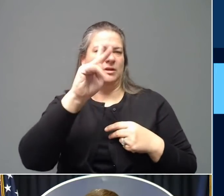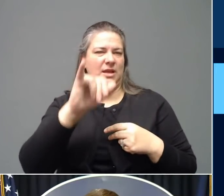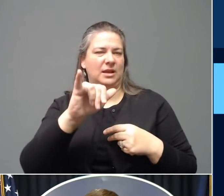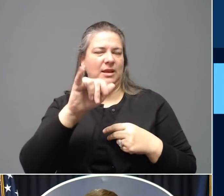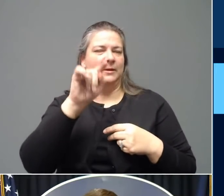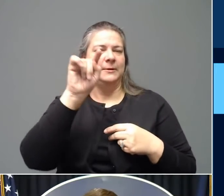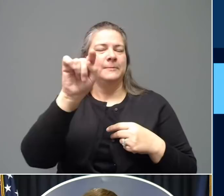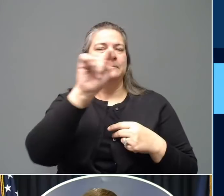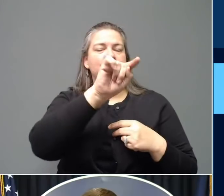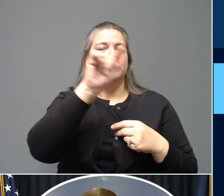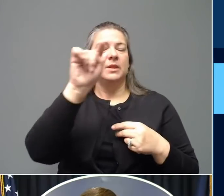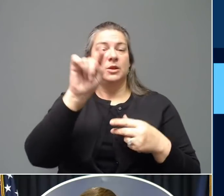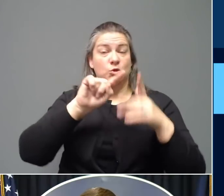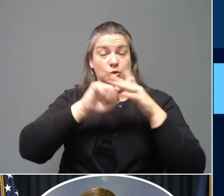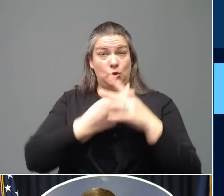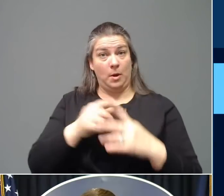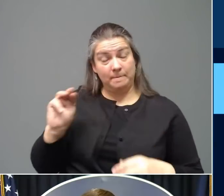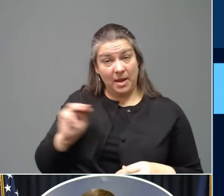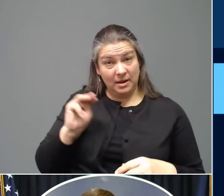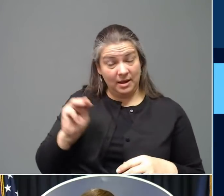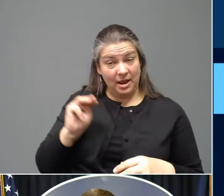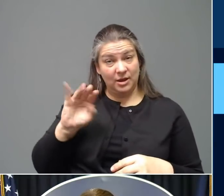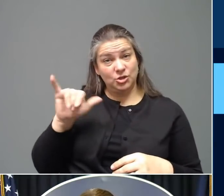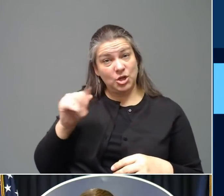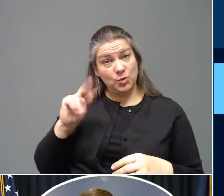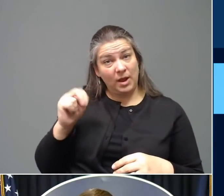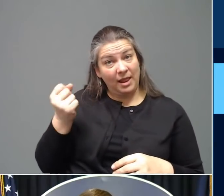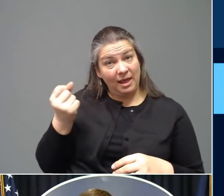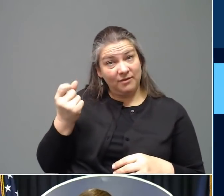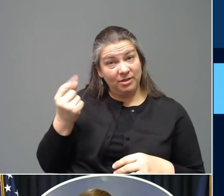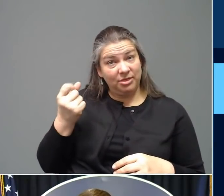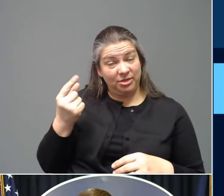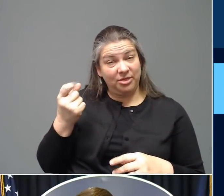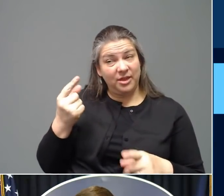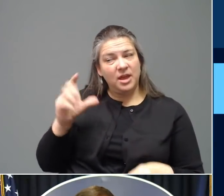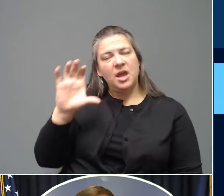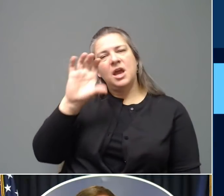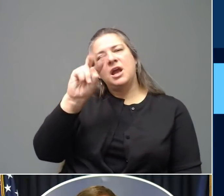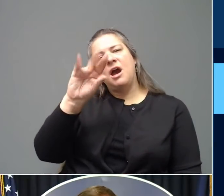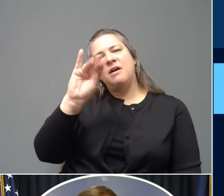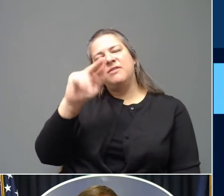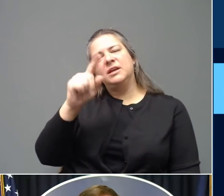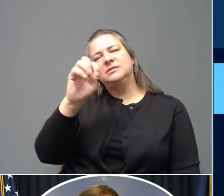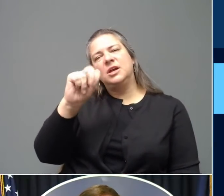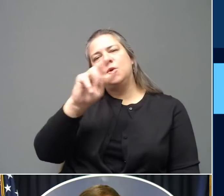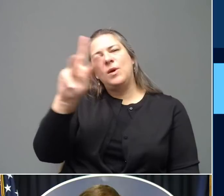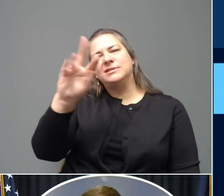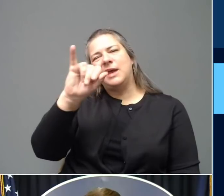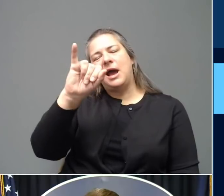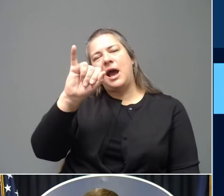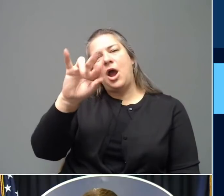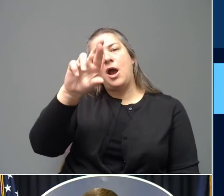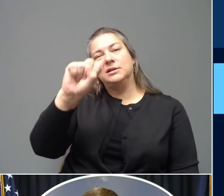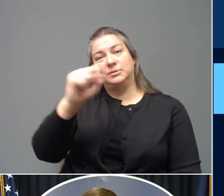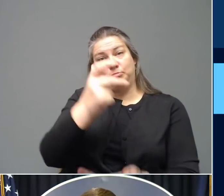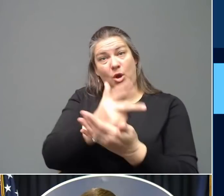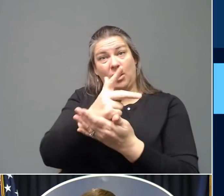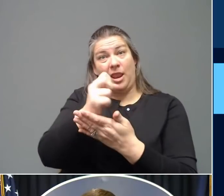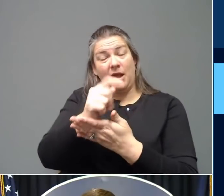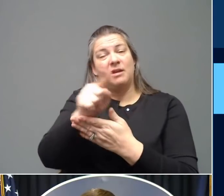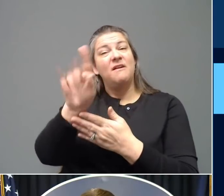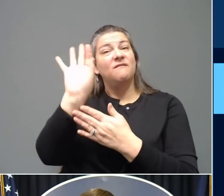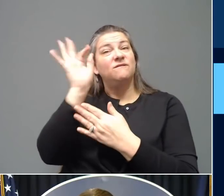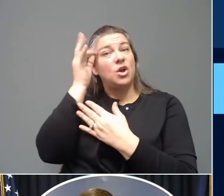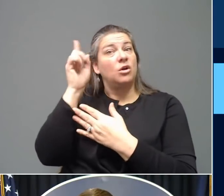So beginning on Monday, January 11th, in the Covington West IRS parking lot, the federal government, in partnership with